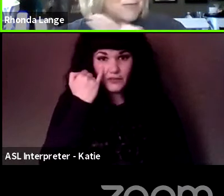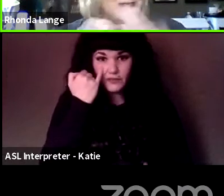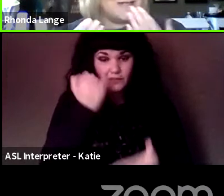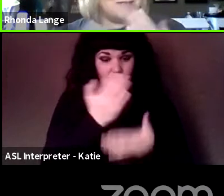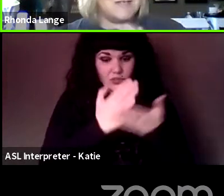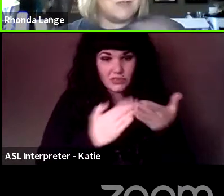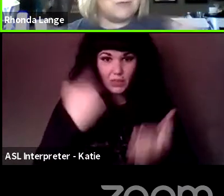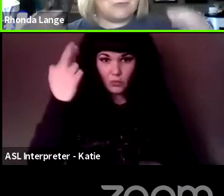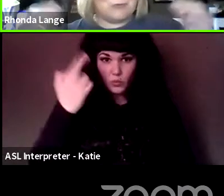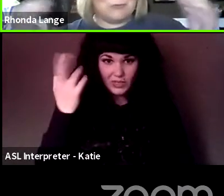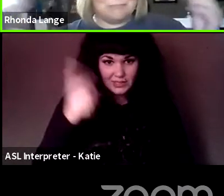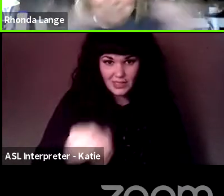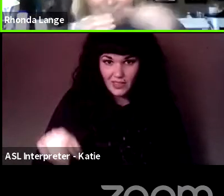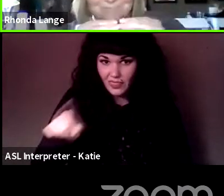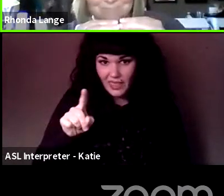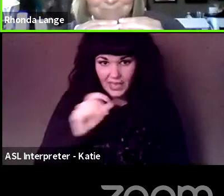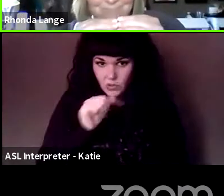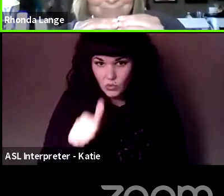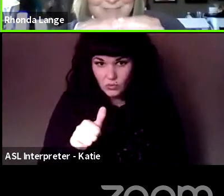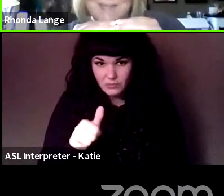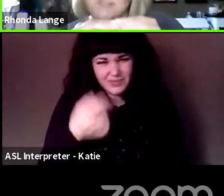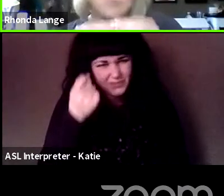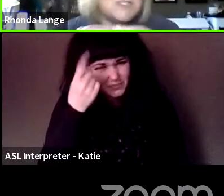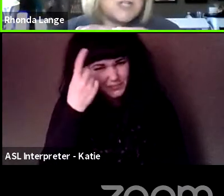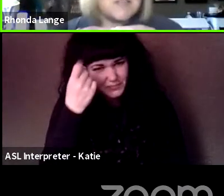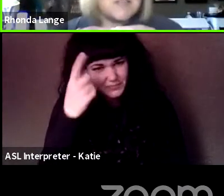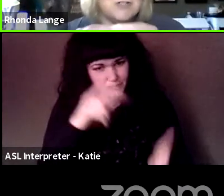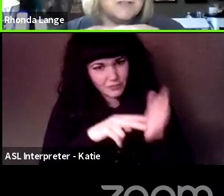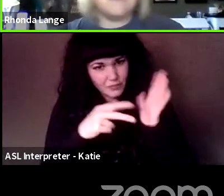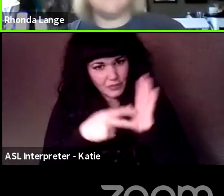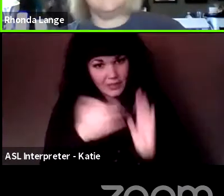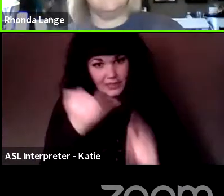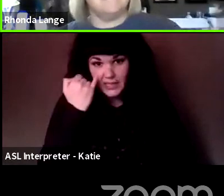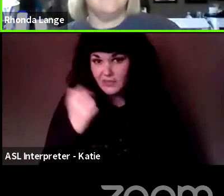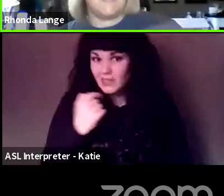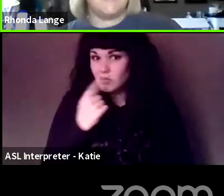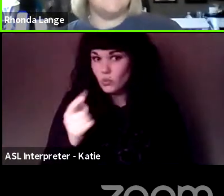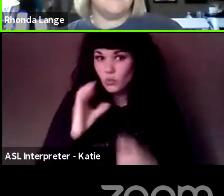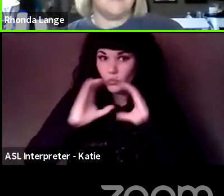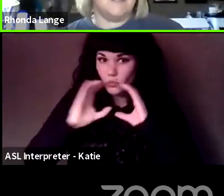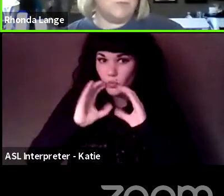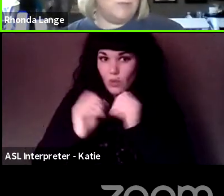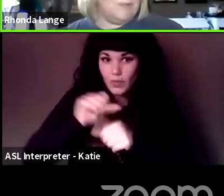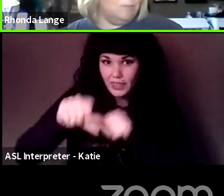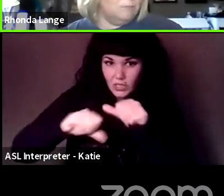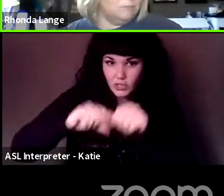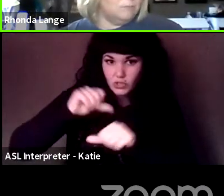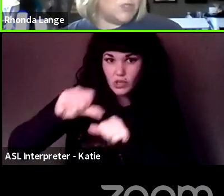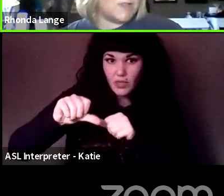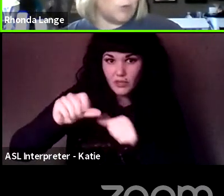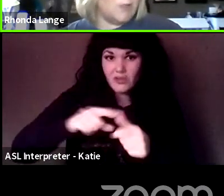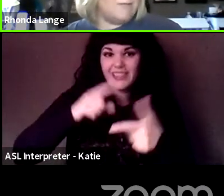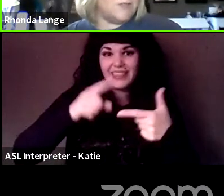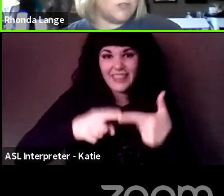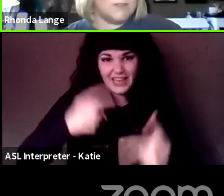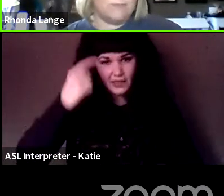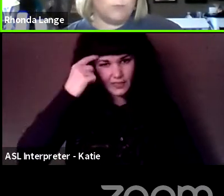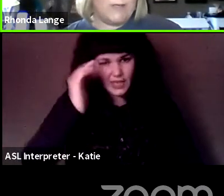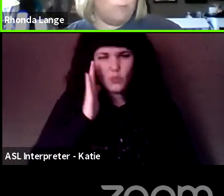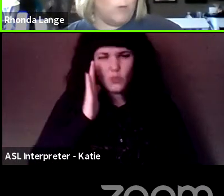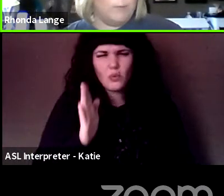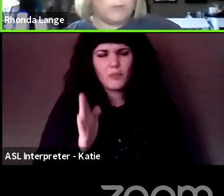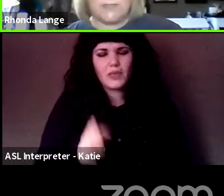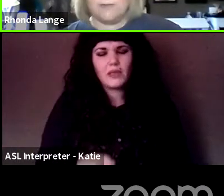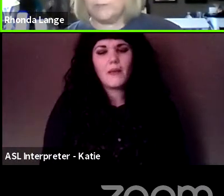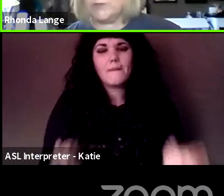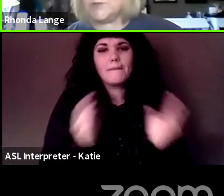you see what I'm saying? If they don't say it to each other, then I think it would be just more efficient if